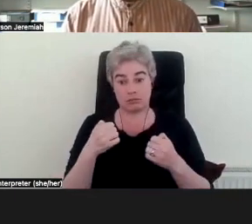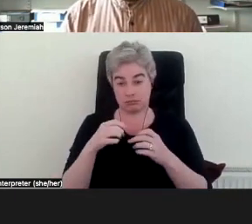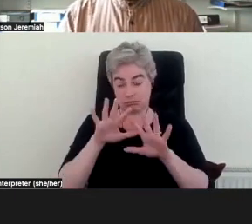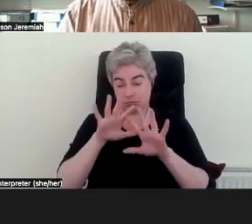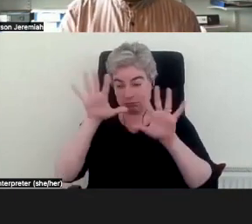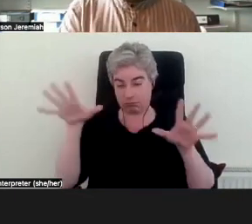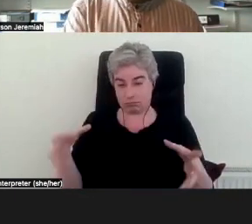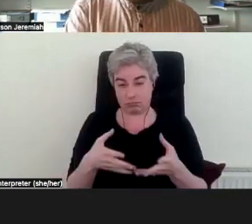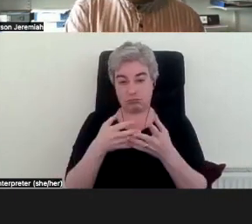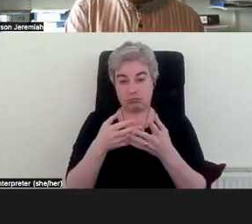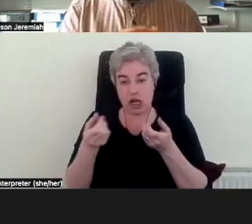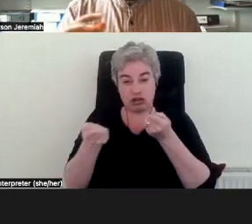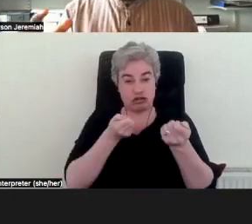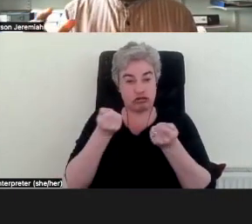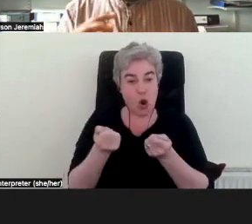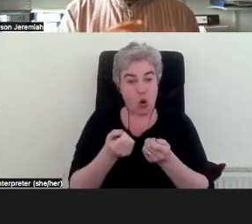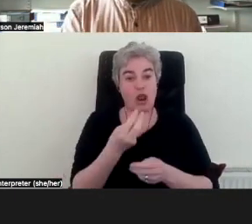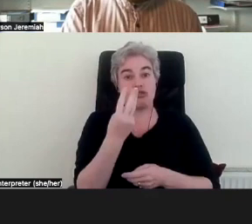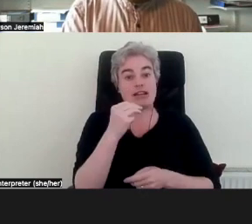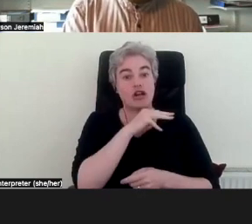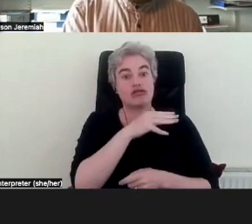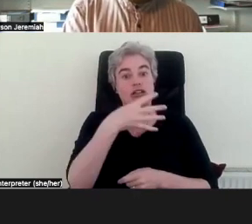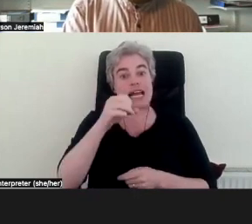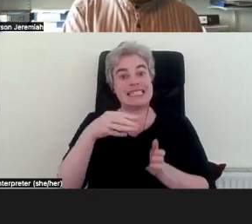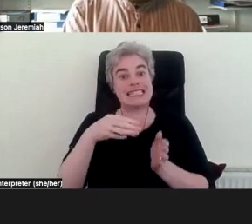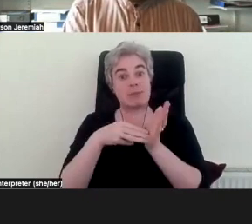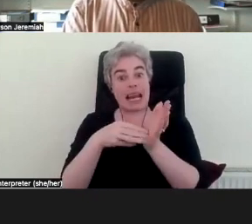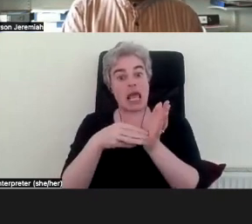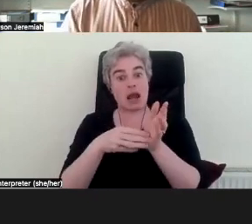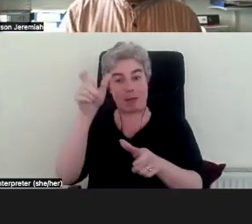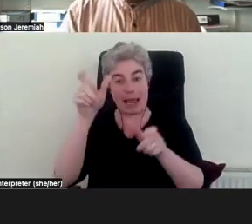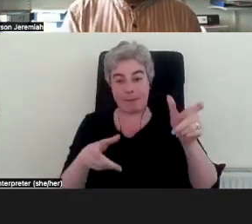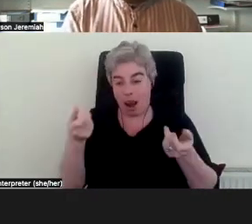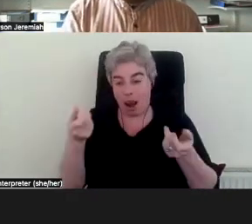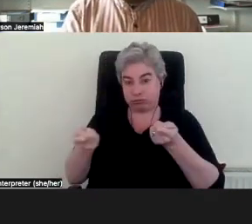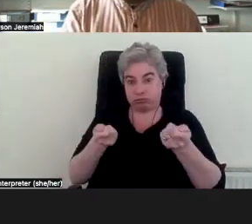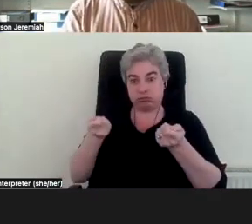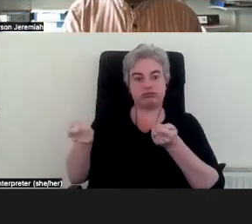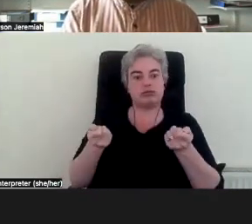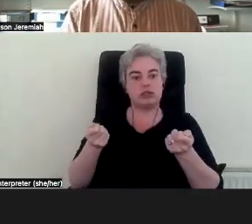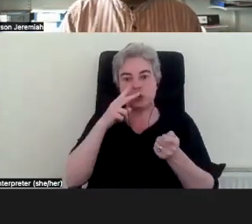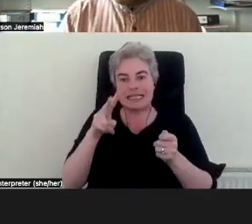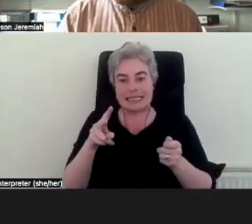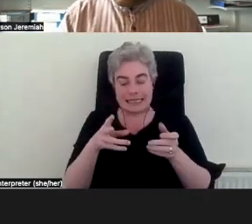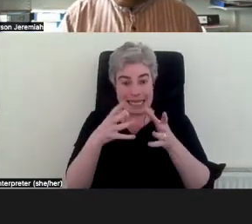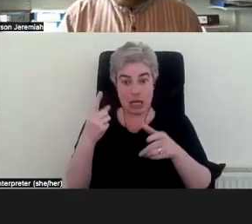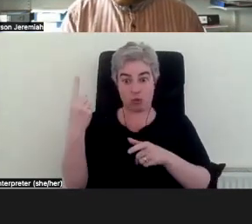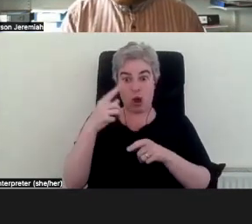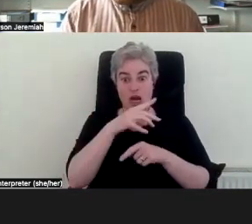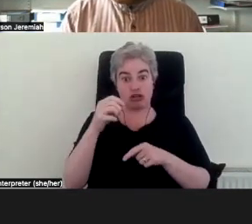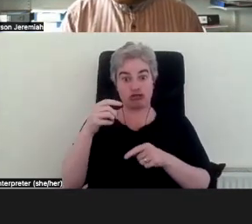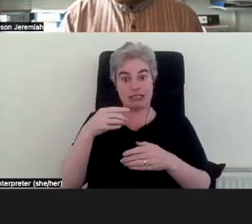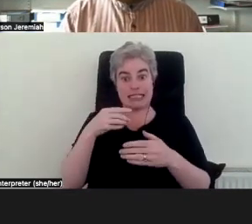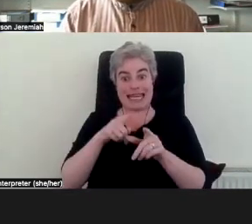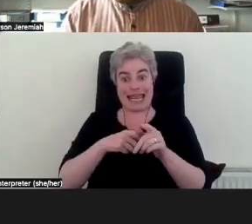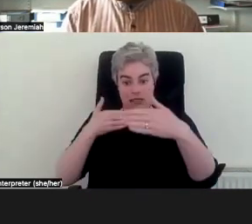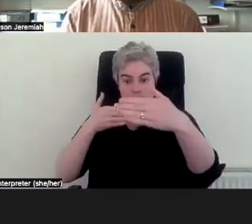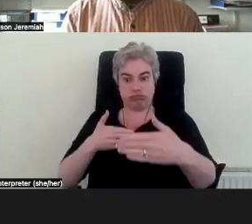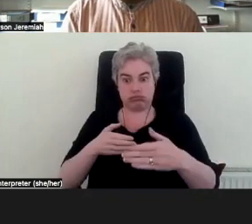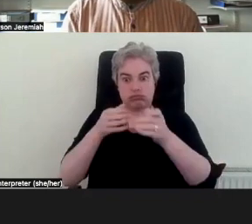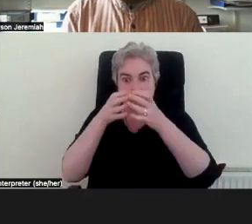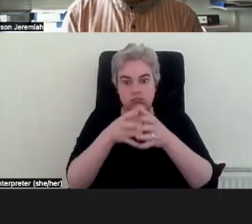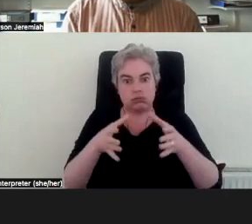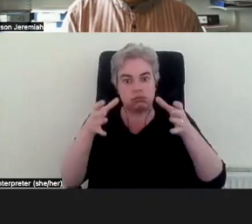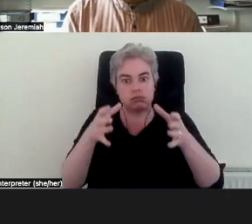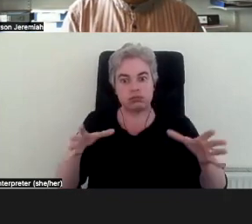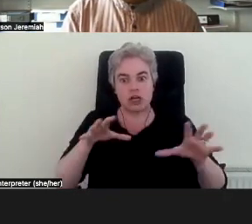people. So you can see the expansion within a century. And that is primarily due